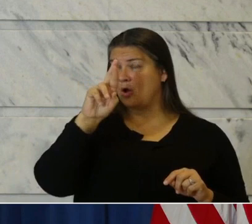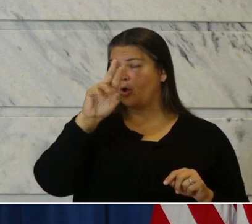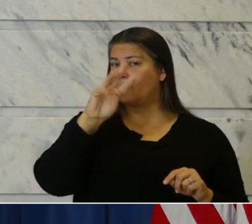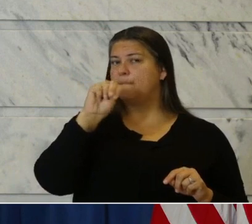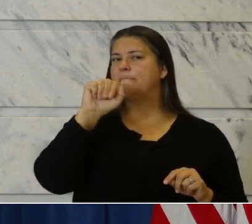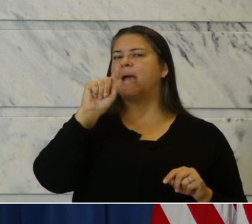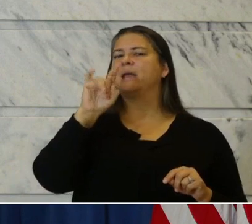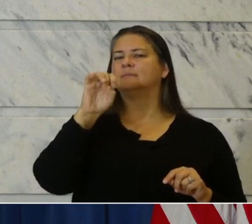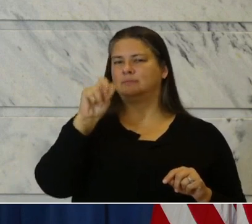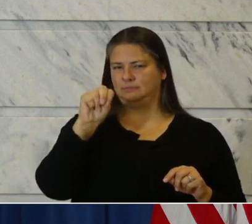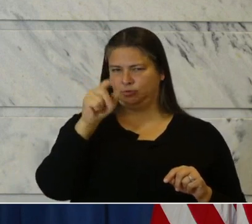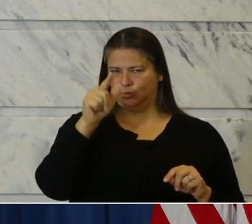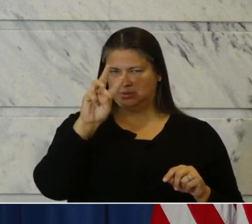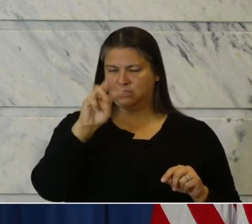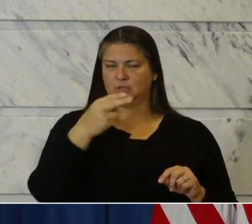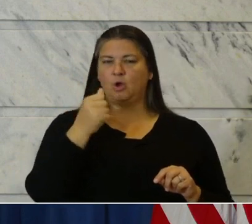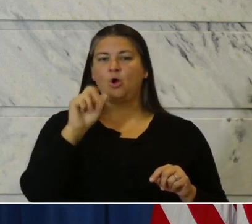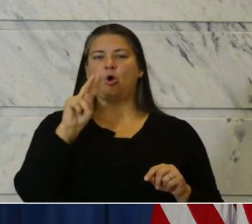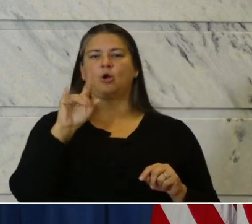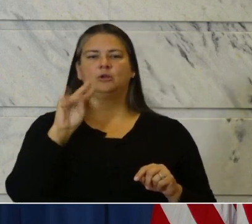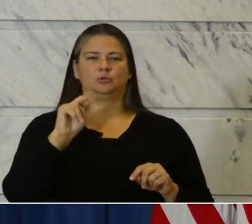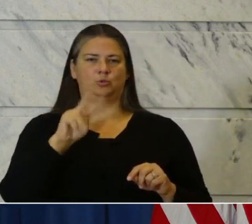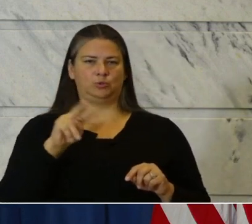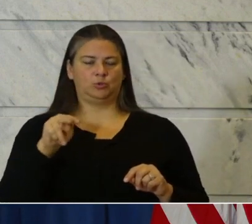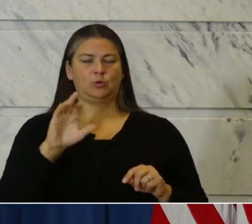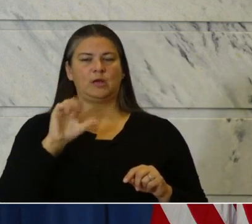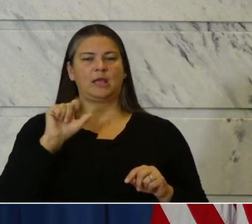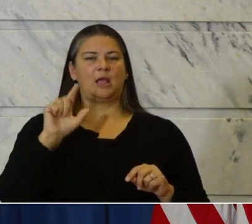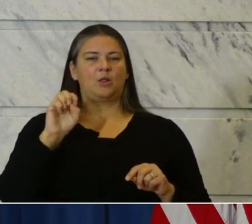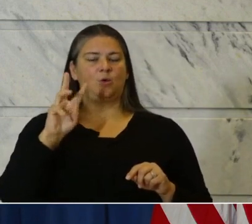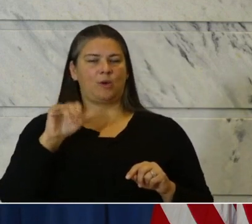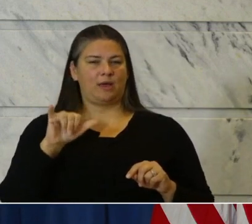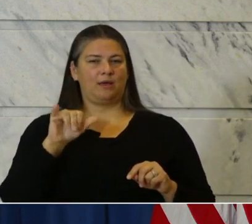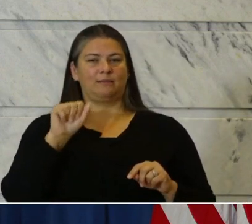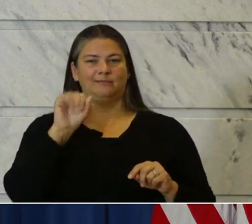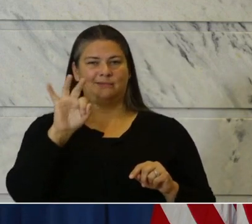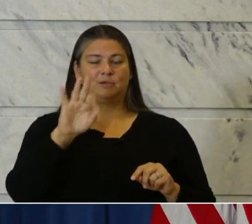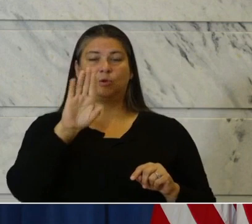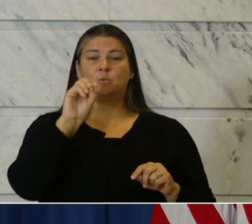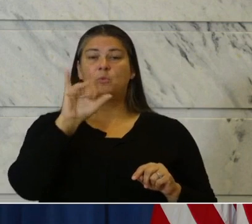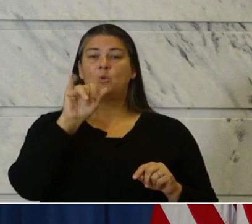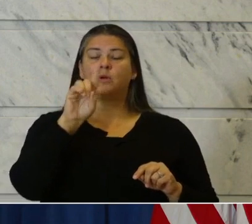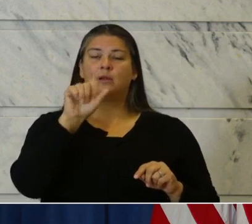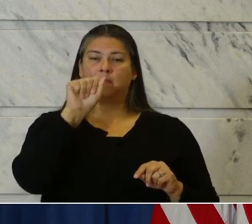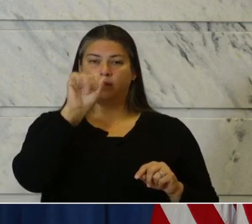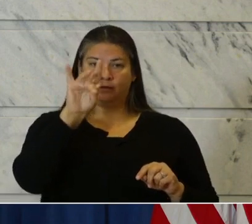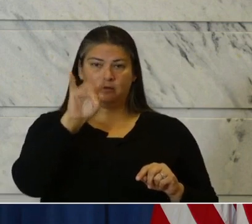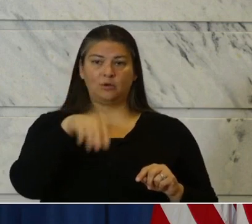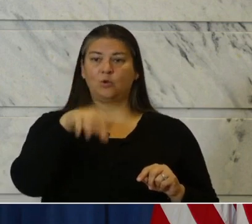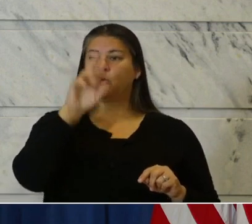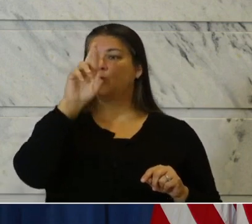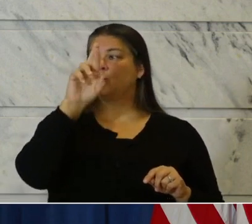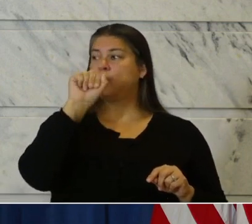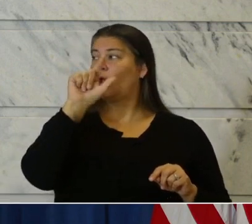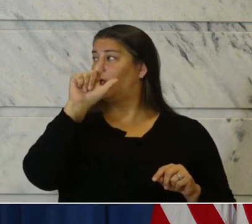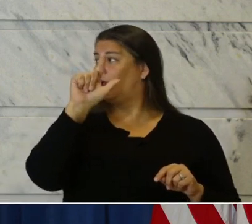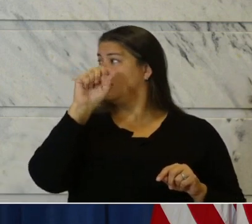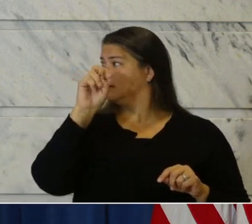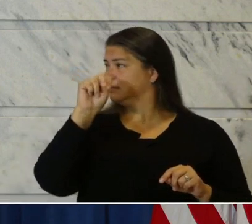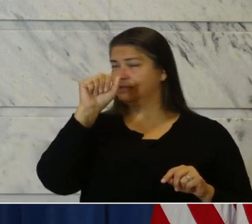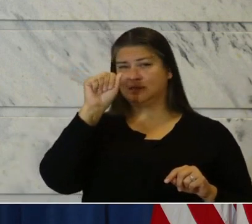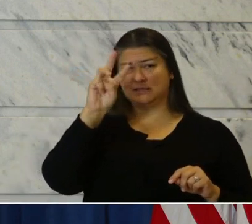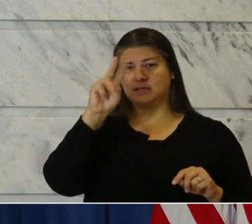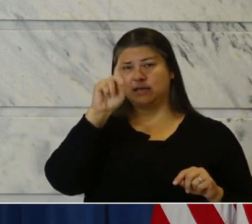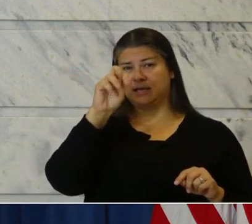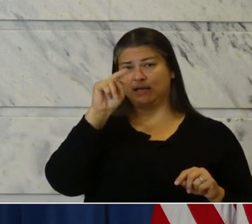Madison 26, Hardin 22, Callaway 19, Boyd 18, Rowan 16,